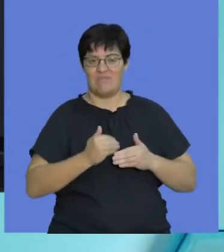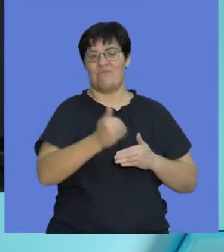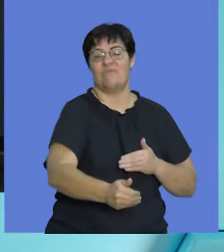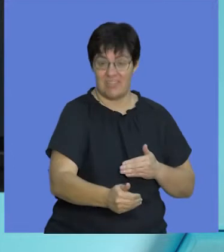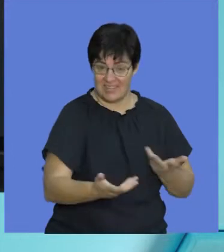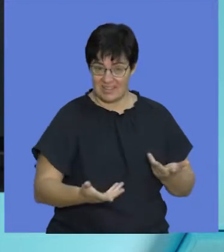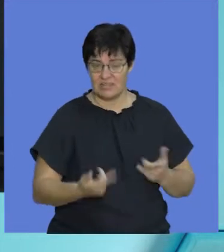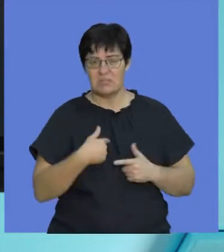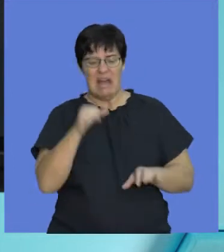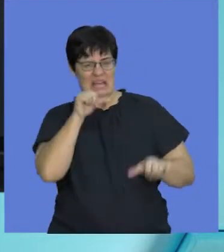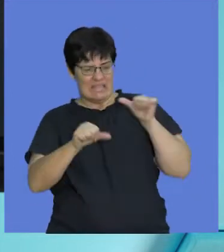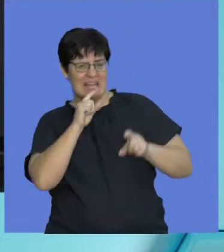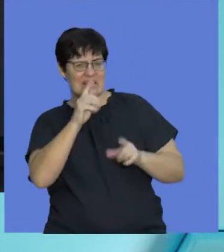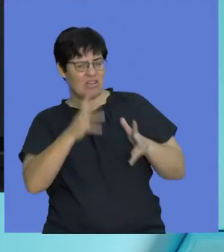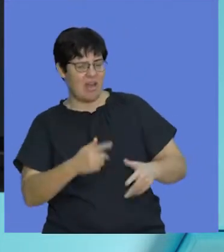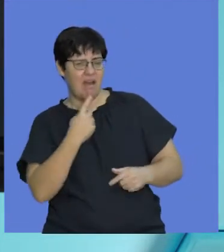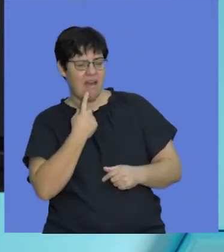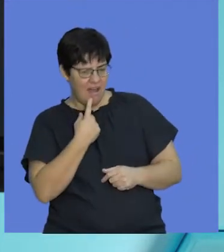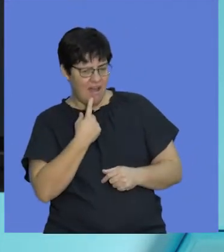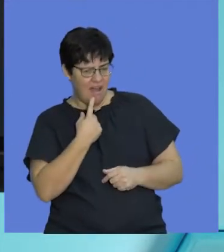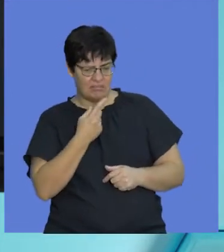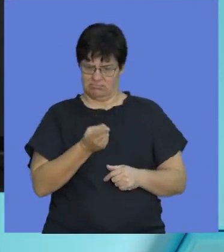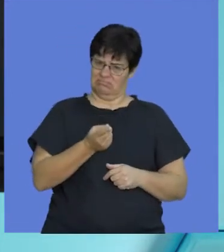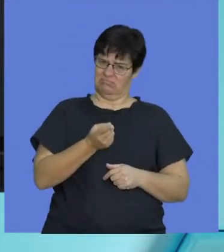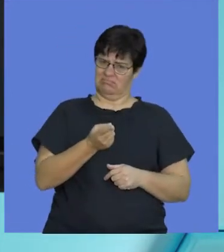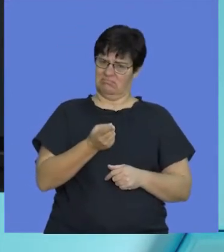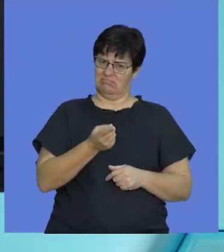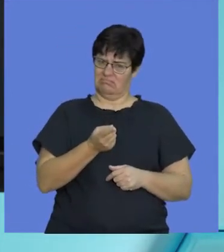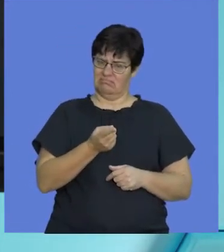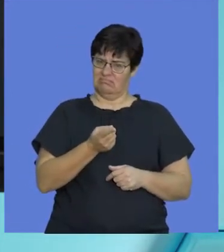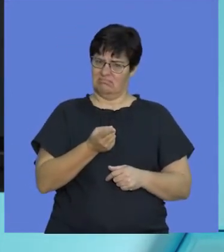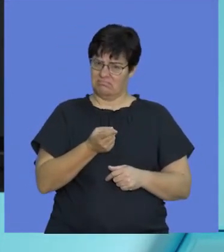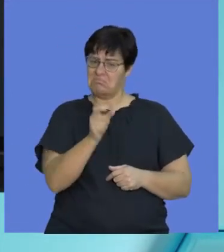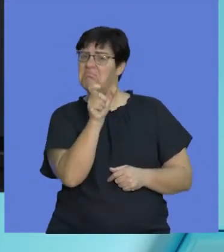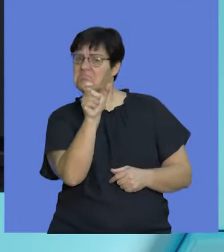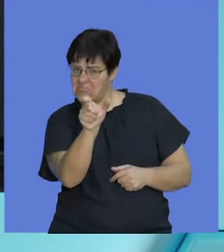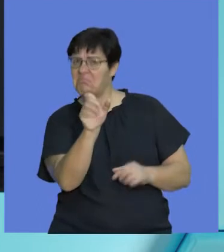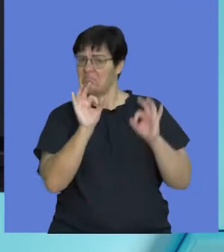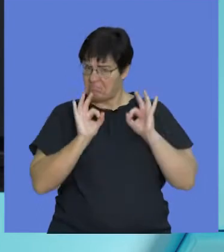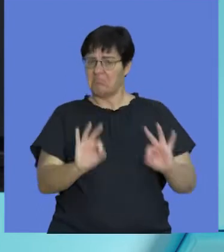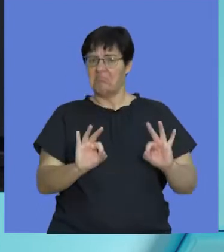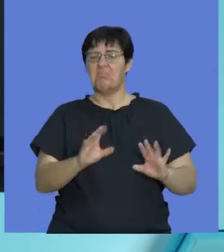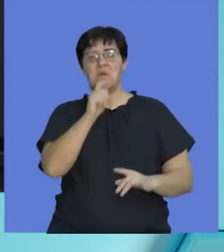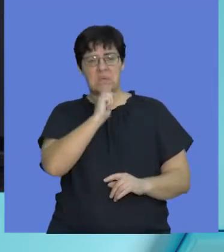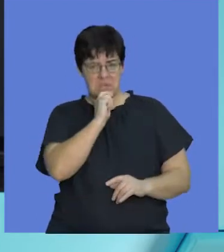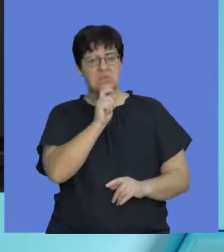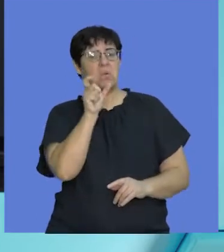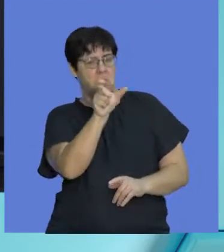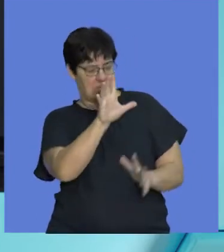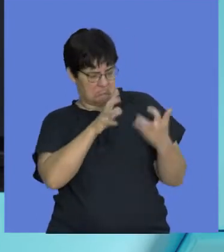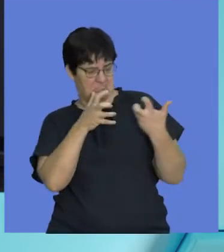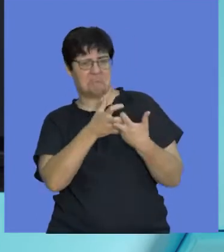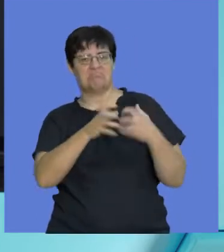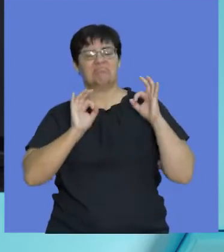As a science teacher, this is the one time when I go, actually, they got the term right. They used the right words, because often